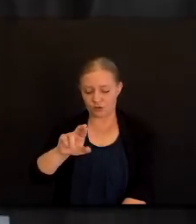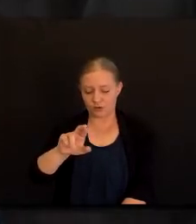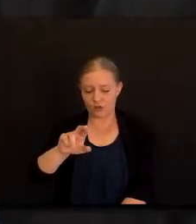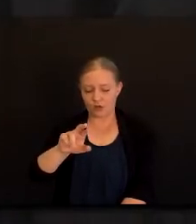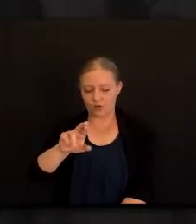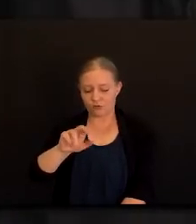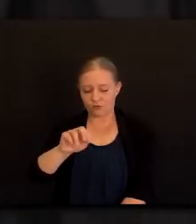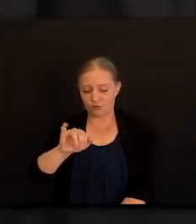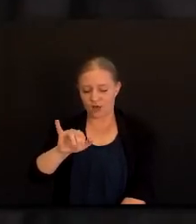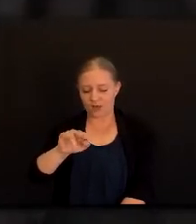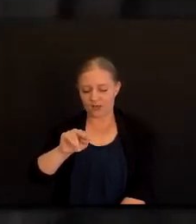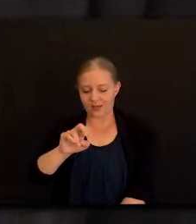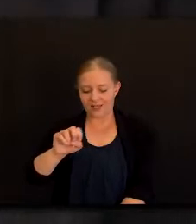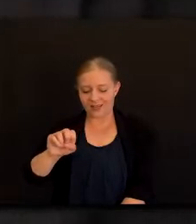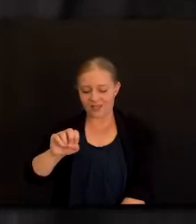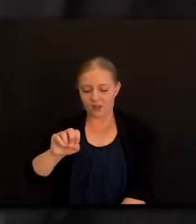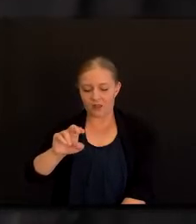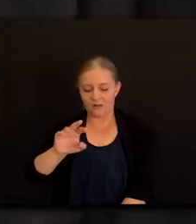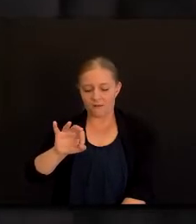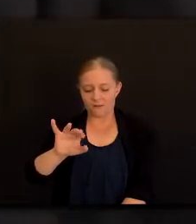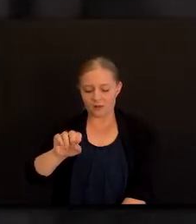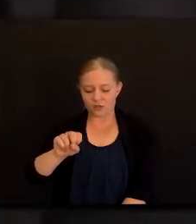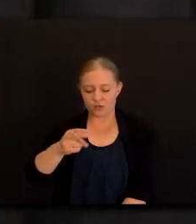Rainey May Fisher.